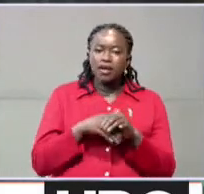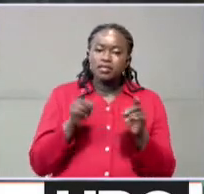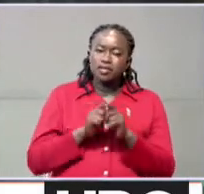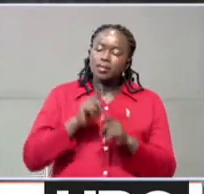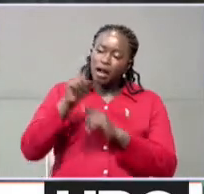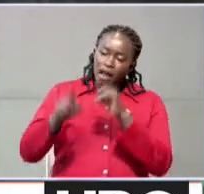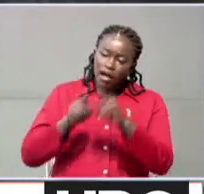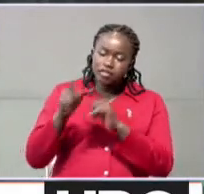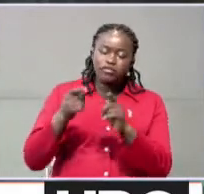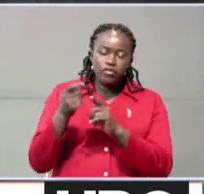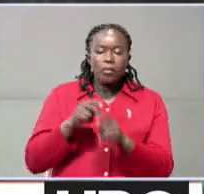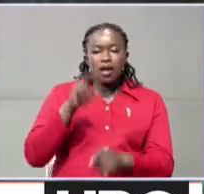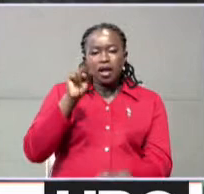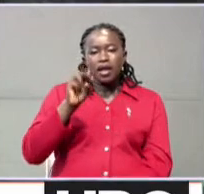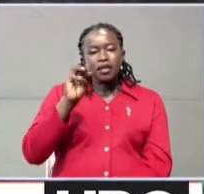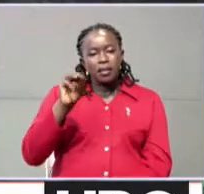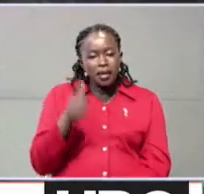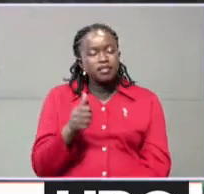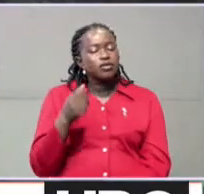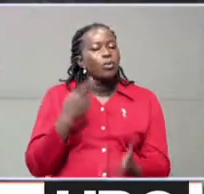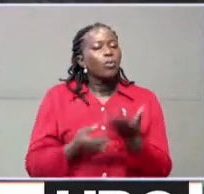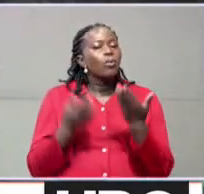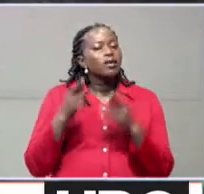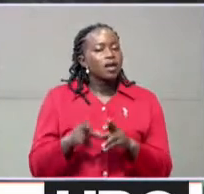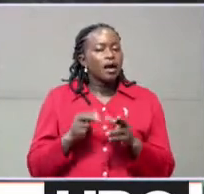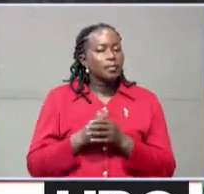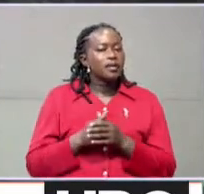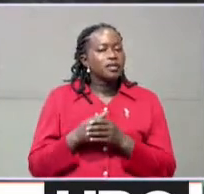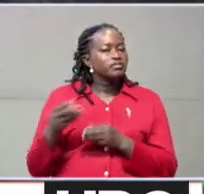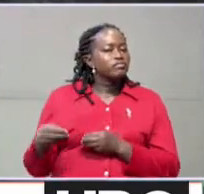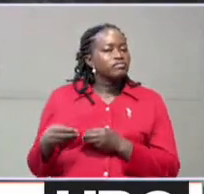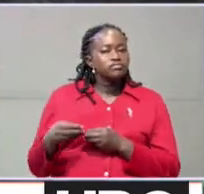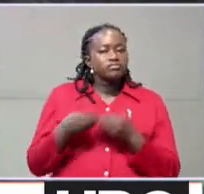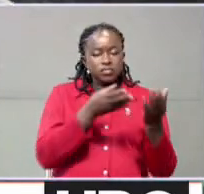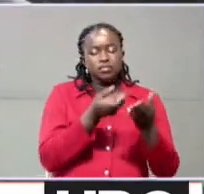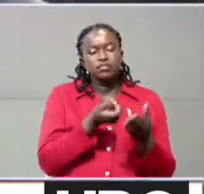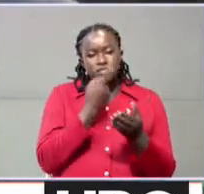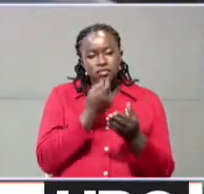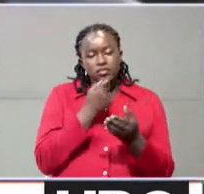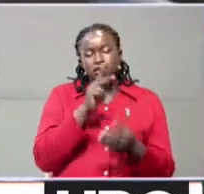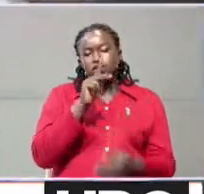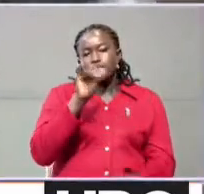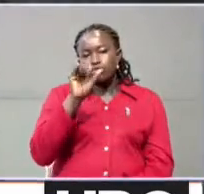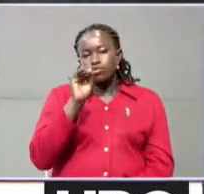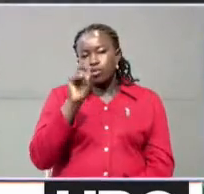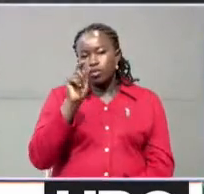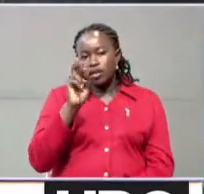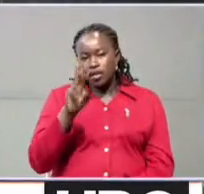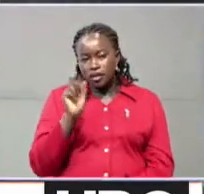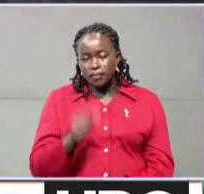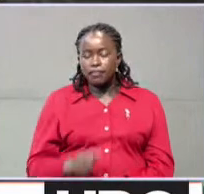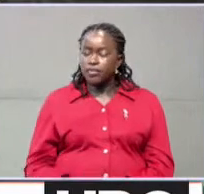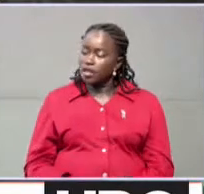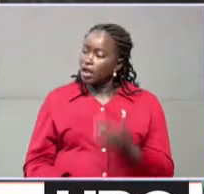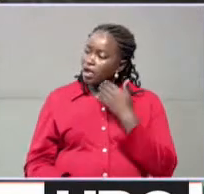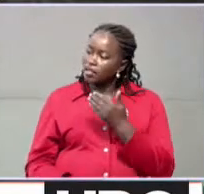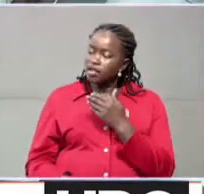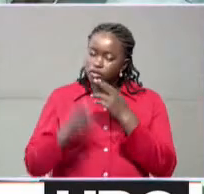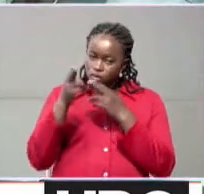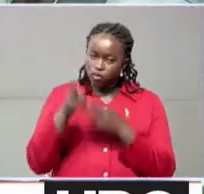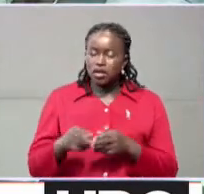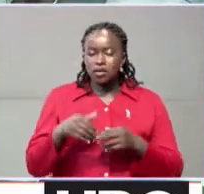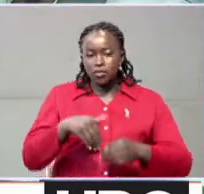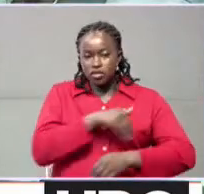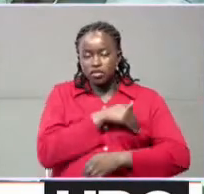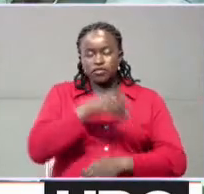medical stores on what is happening on supplies to your terra thank you thank you honorable chief whip